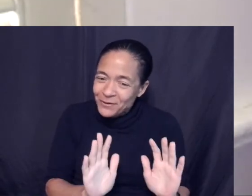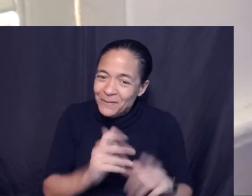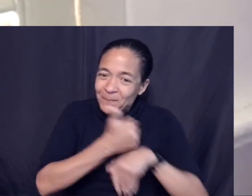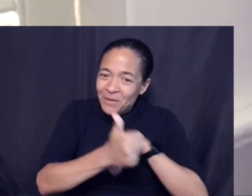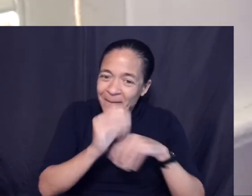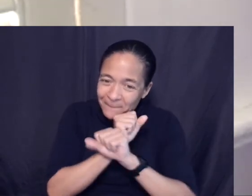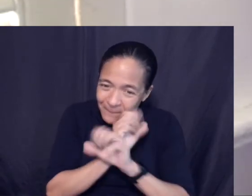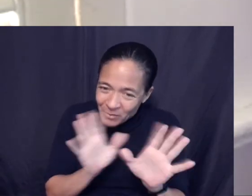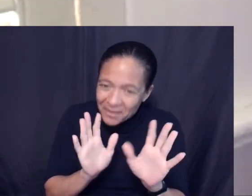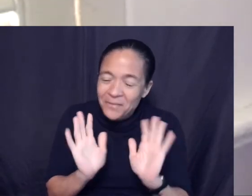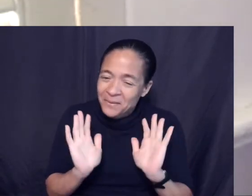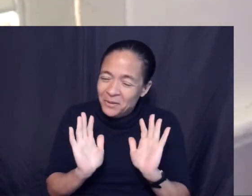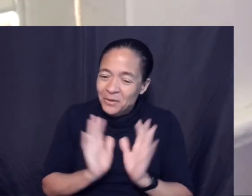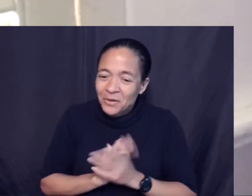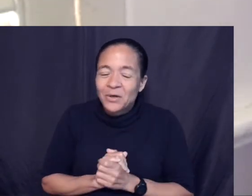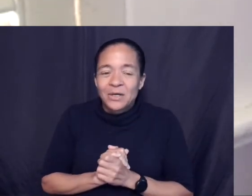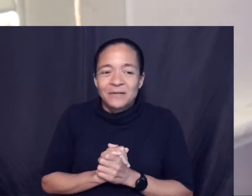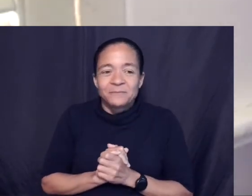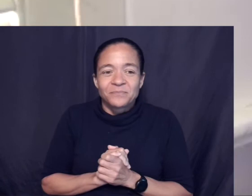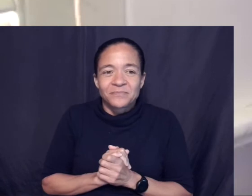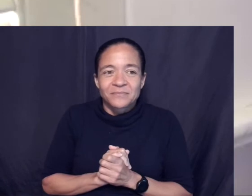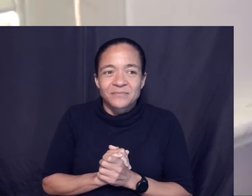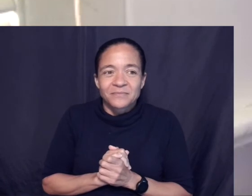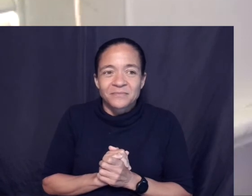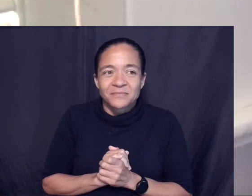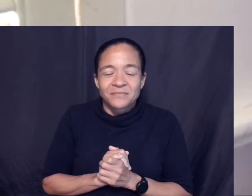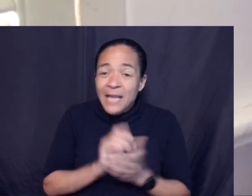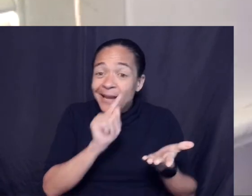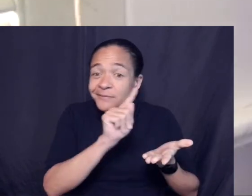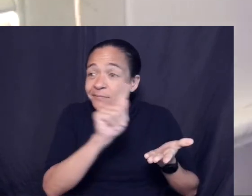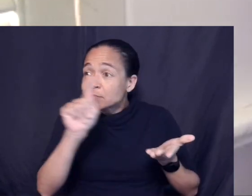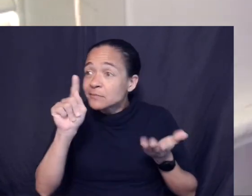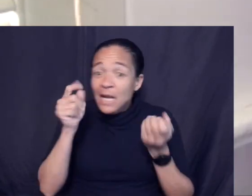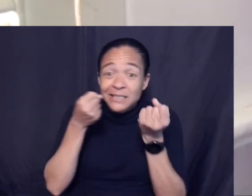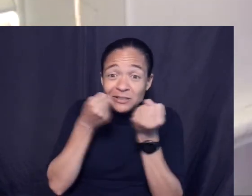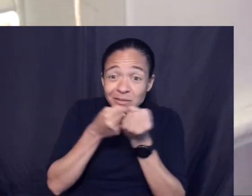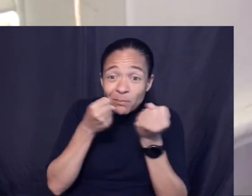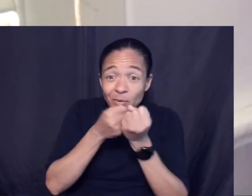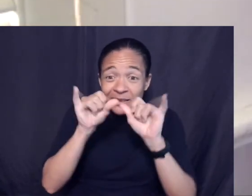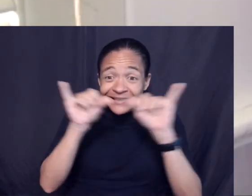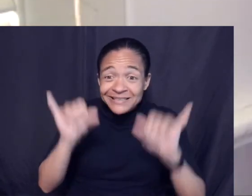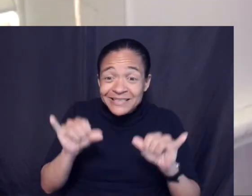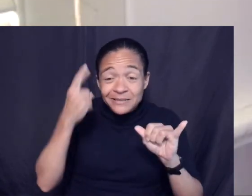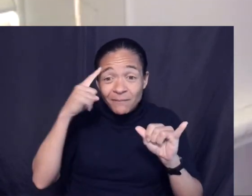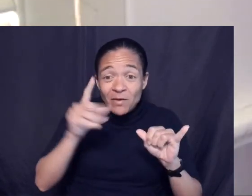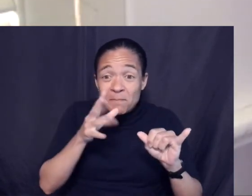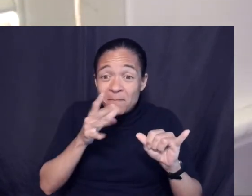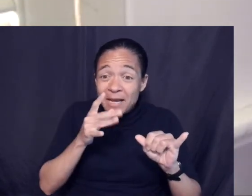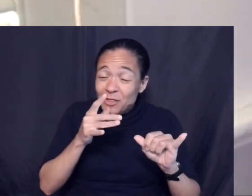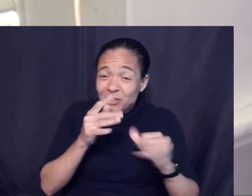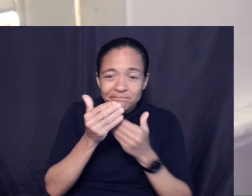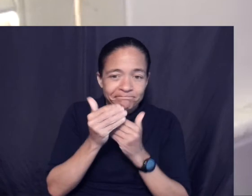that, there aren't very many support systems for mothers in this